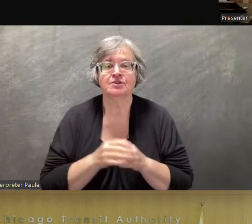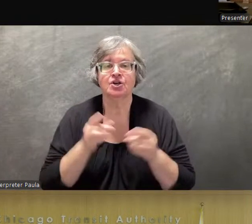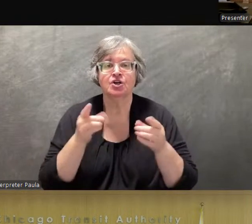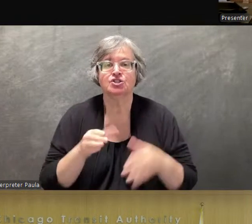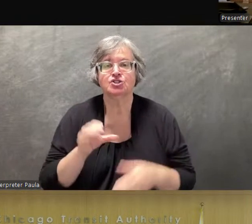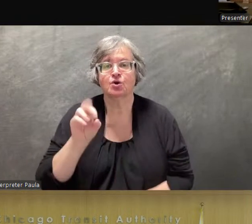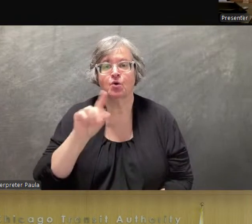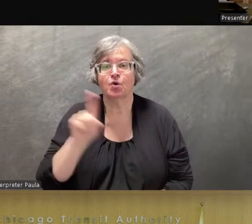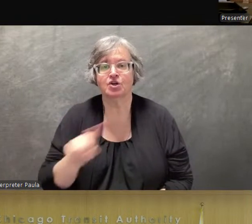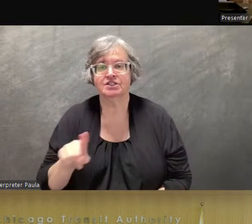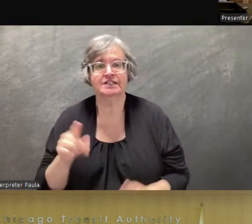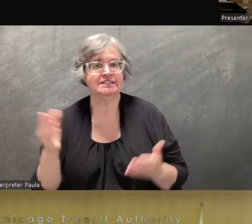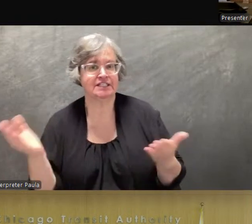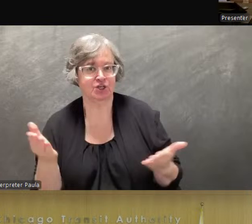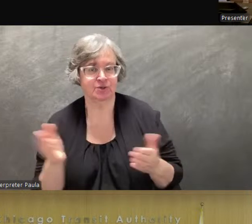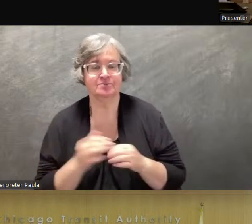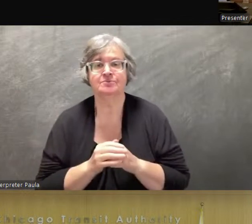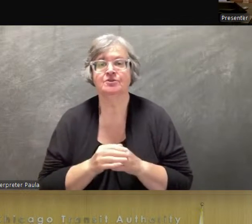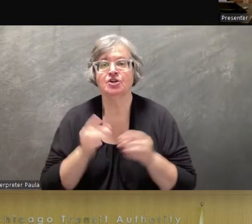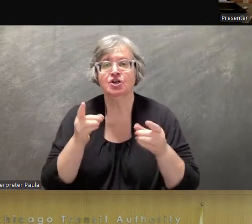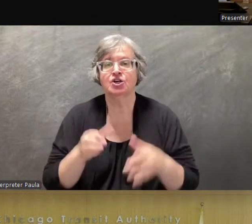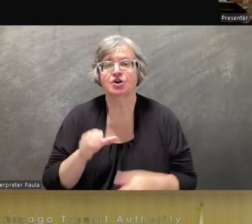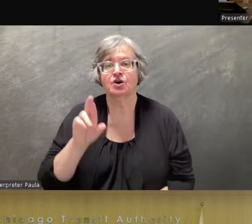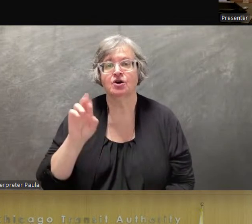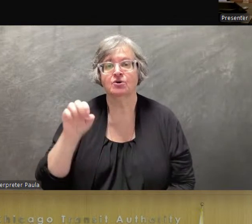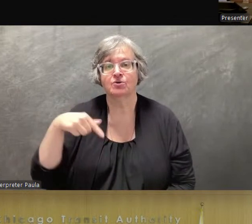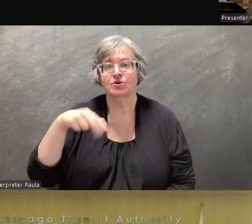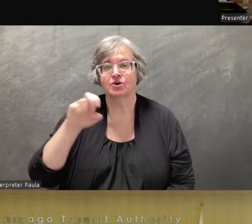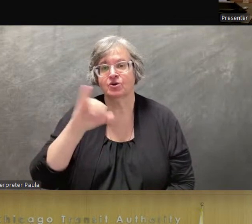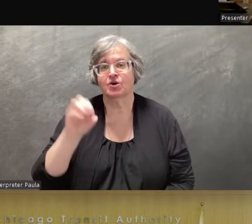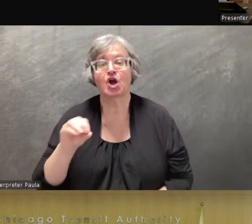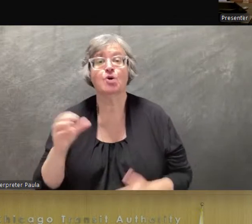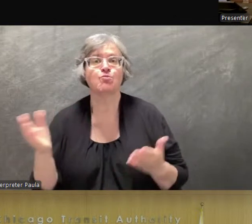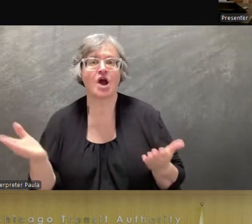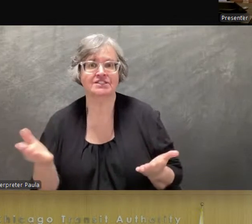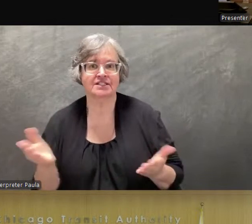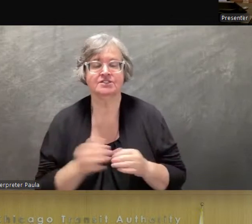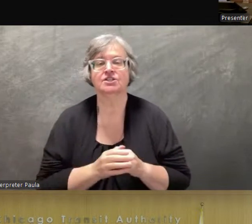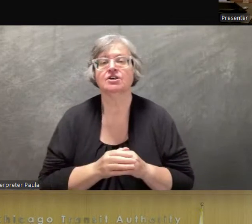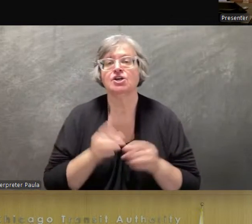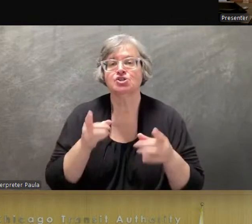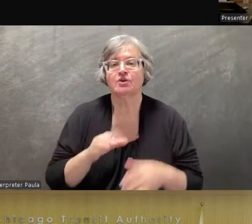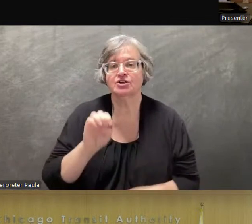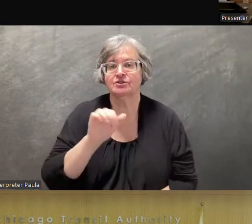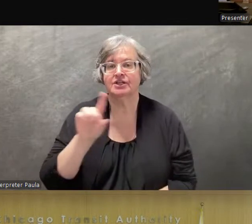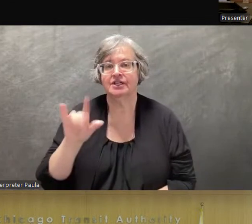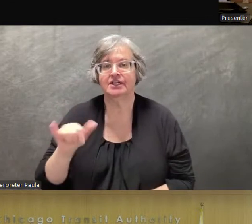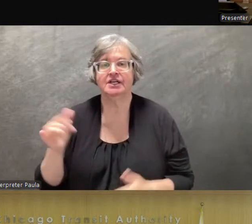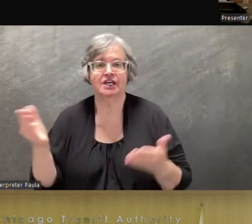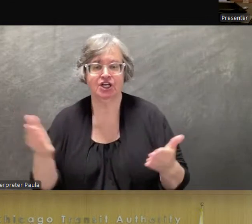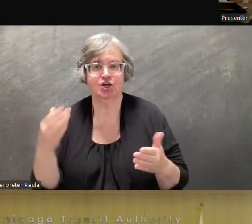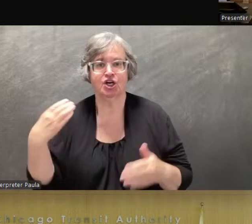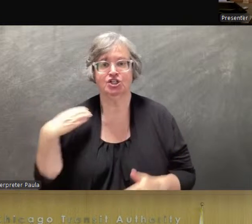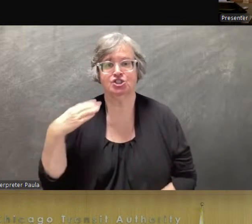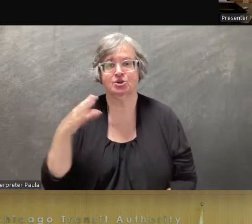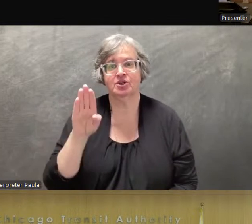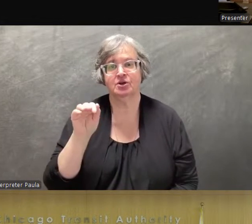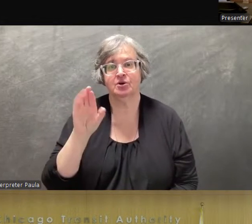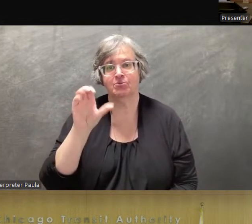Director Ortiz? Here. Director Raquel? Present. Director Eady? Here. Chairman Barclay?